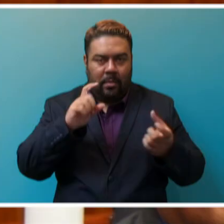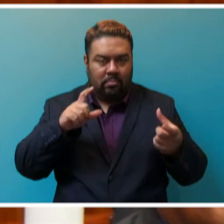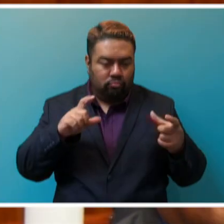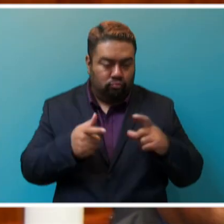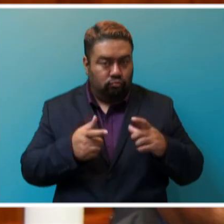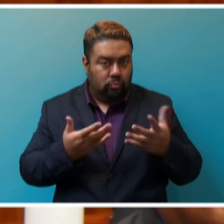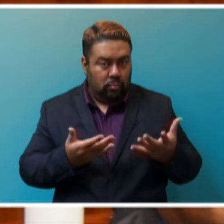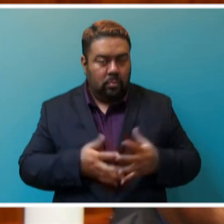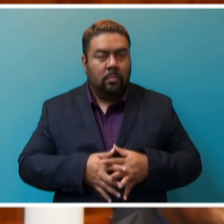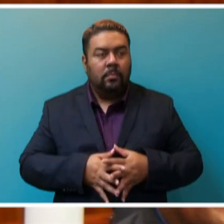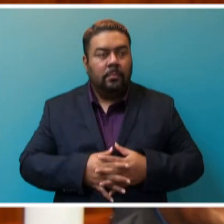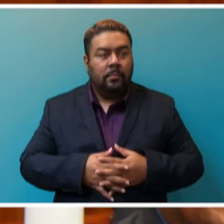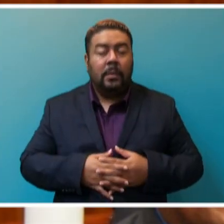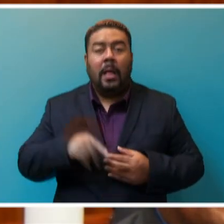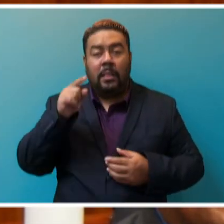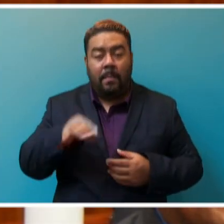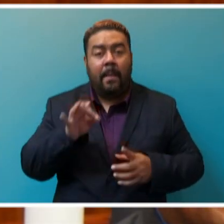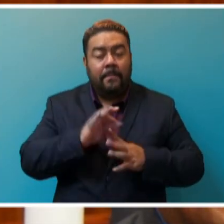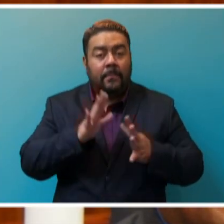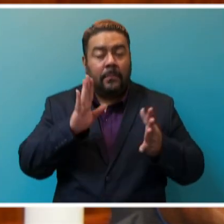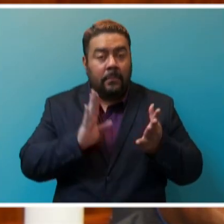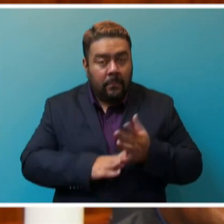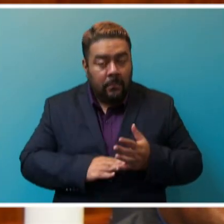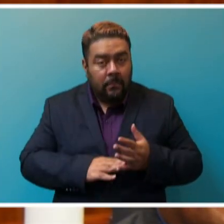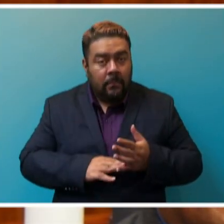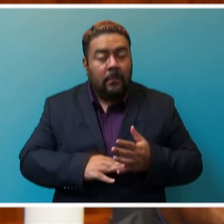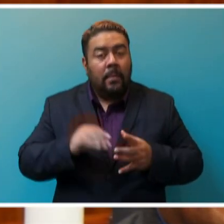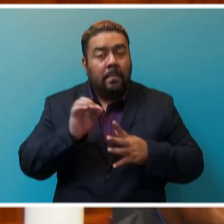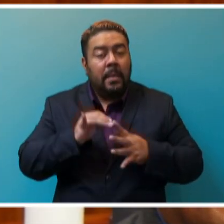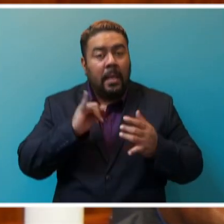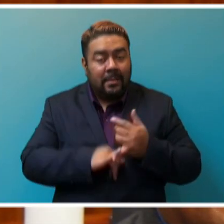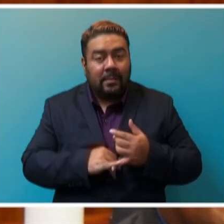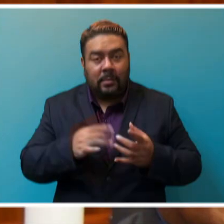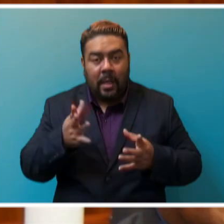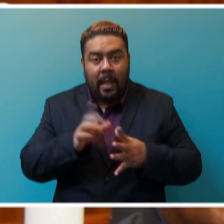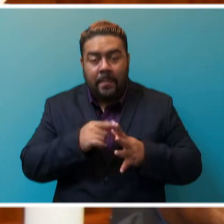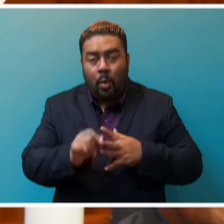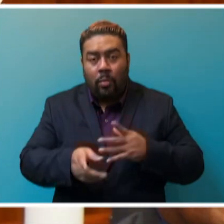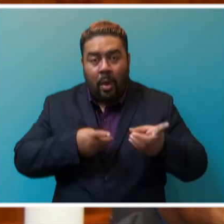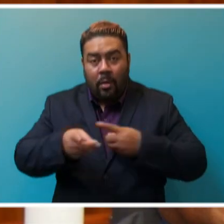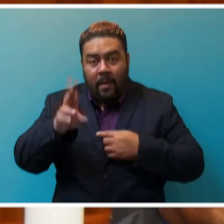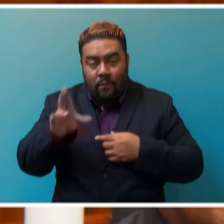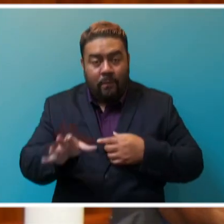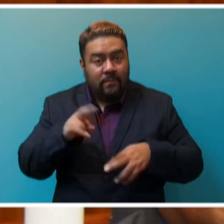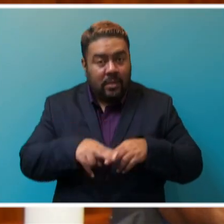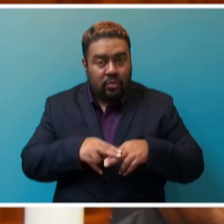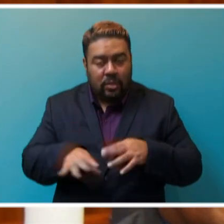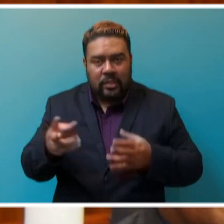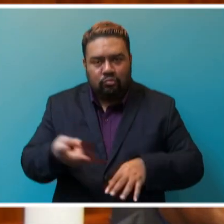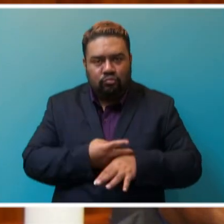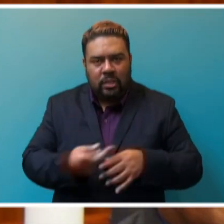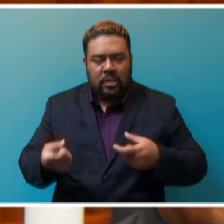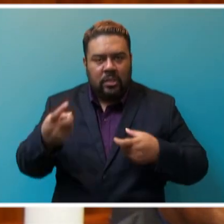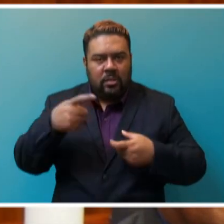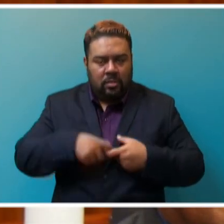this meeting, my permanent secretary as the APO Director for Fiji accepted an invitation to join the Green Productivity